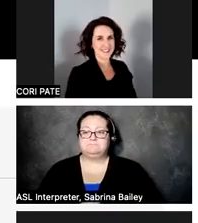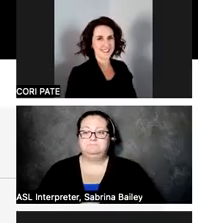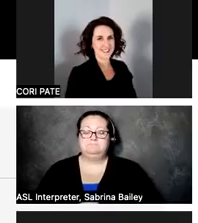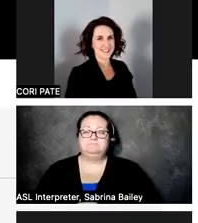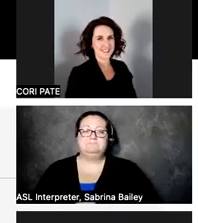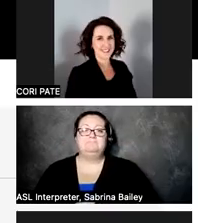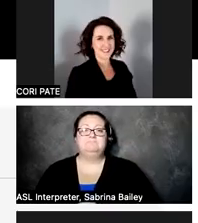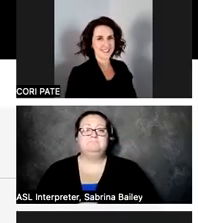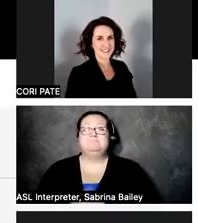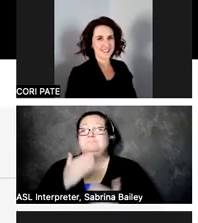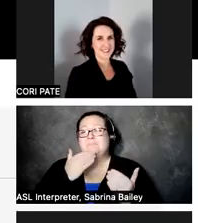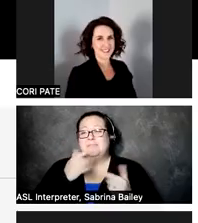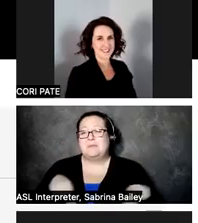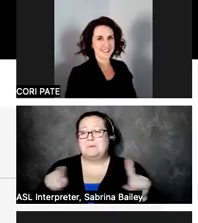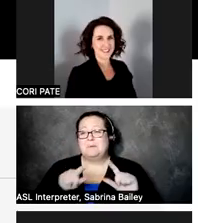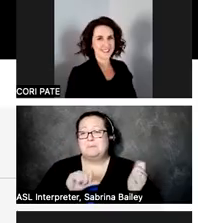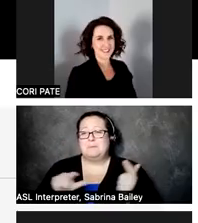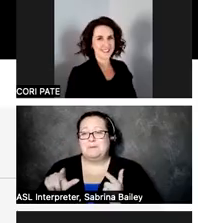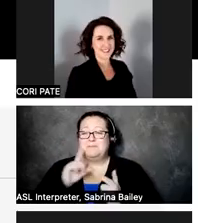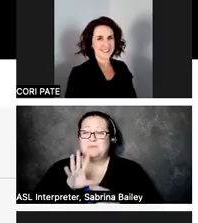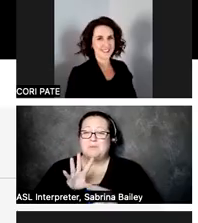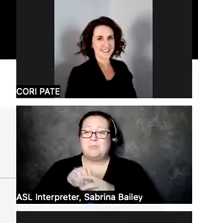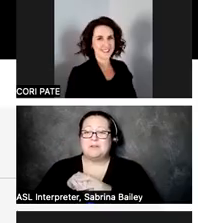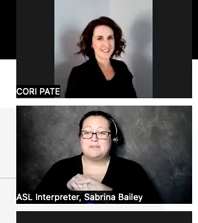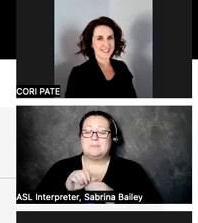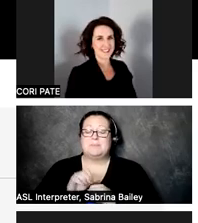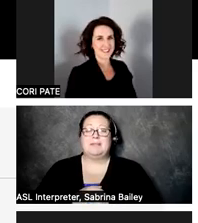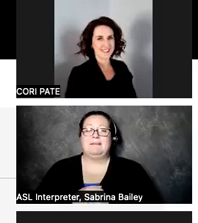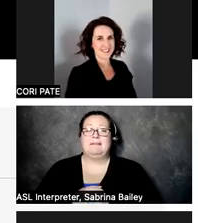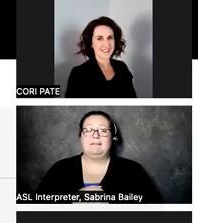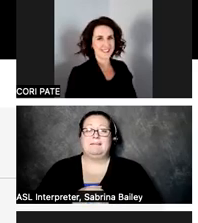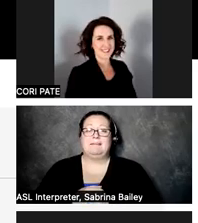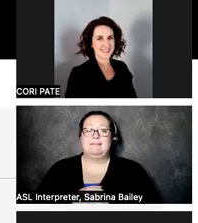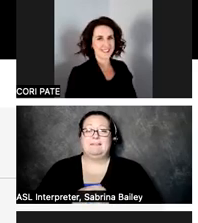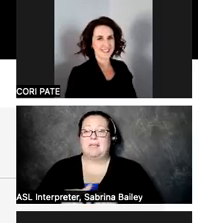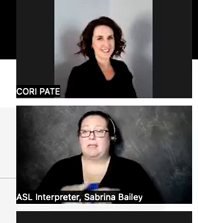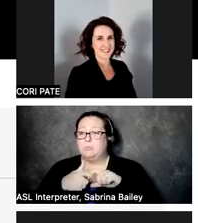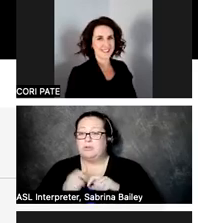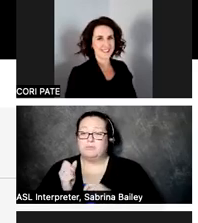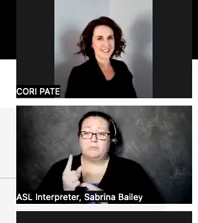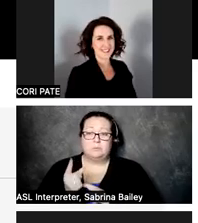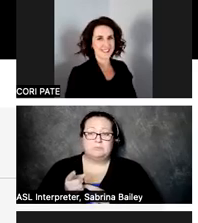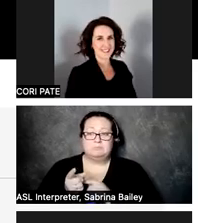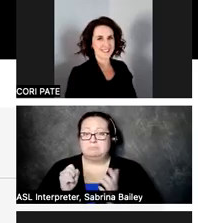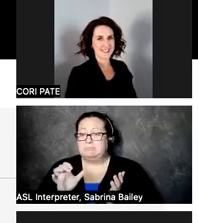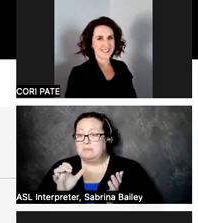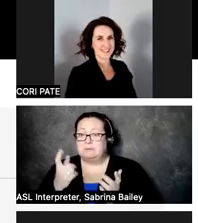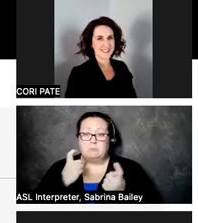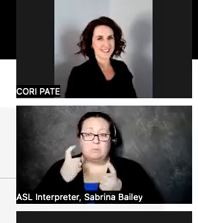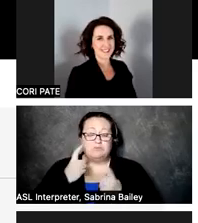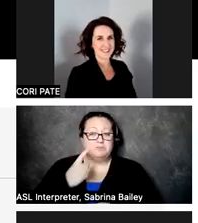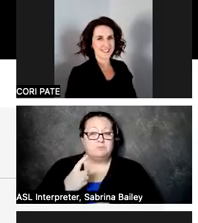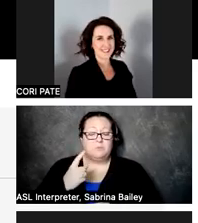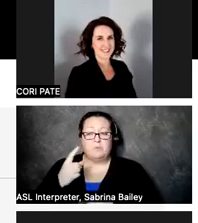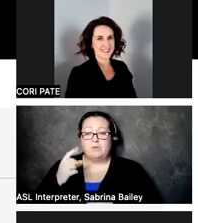Thank you all. Thank you all for participating. I'll pause for a few seconds. Is there any questions for